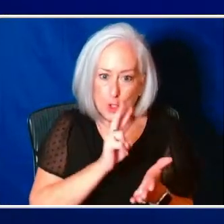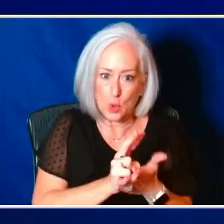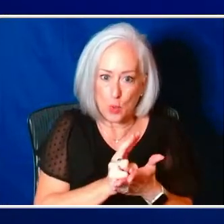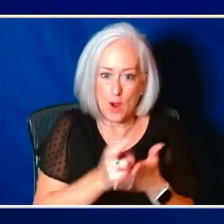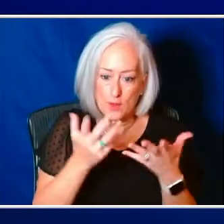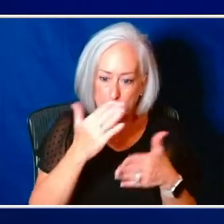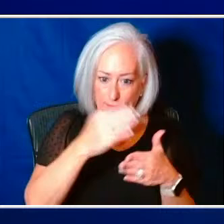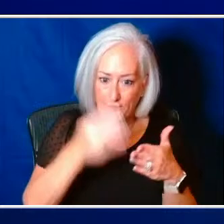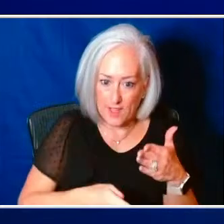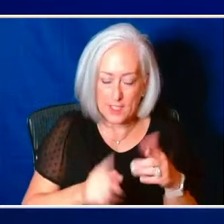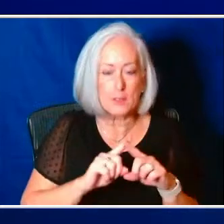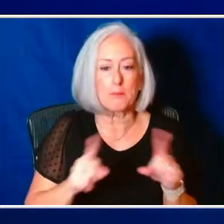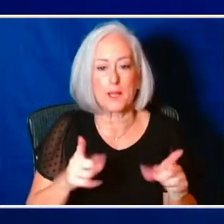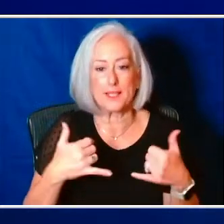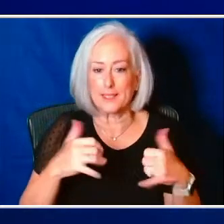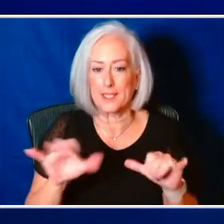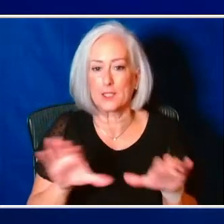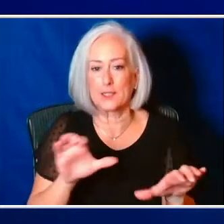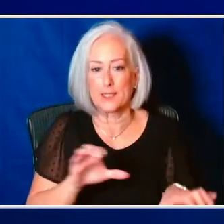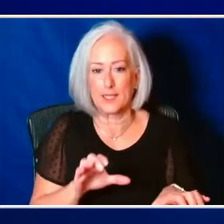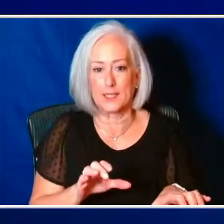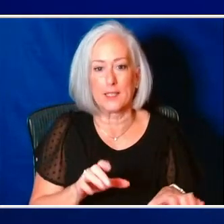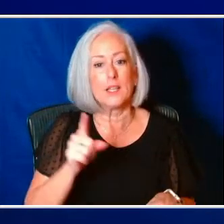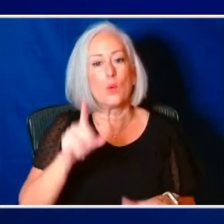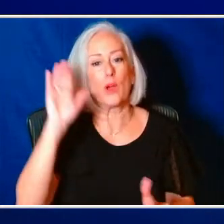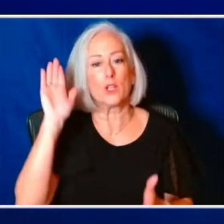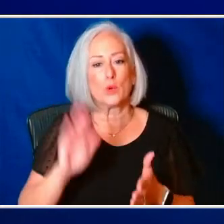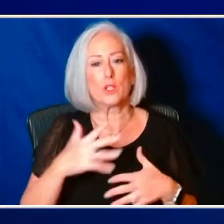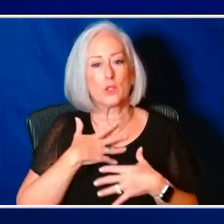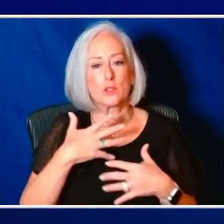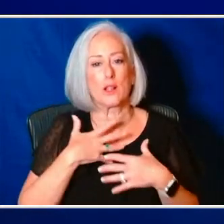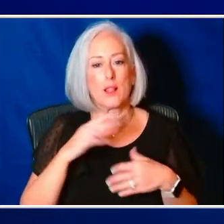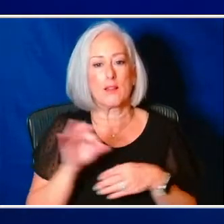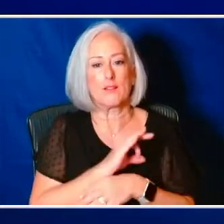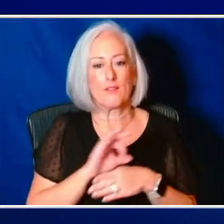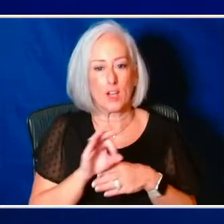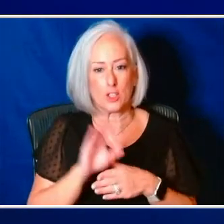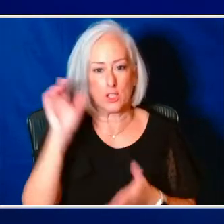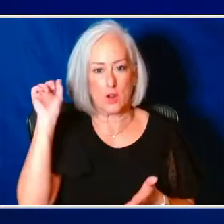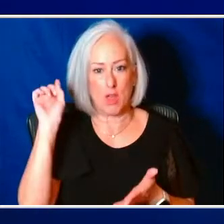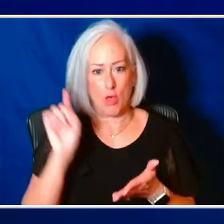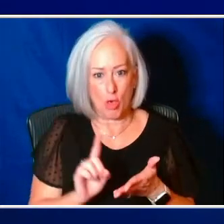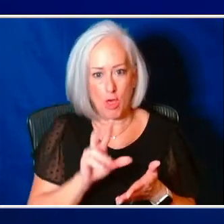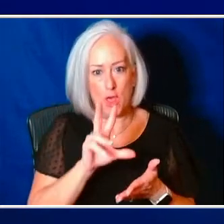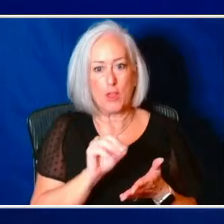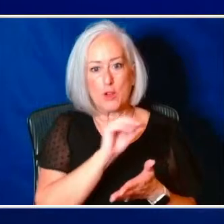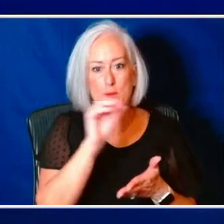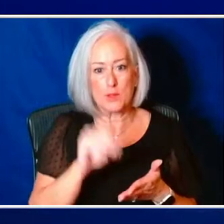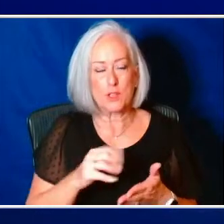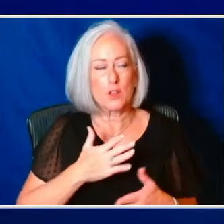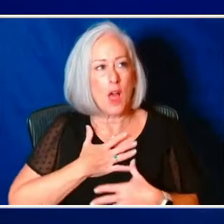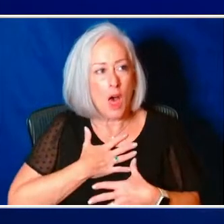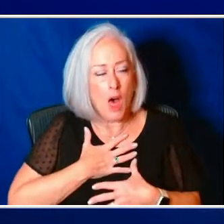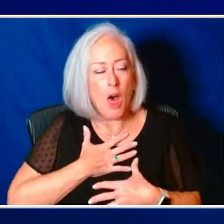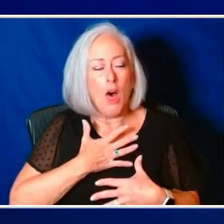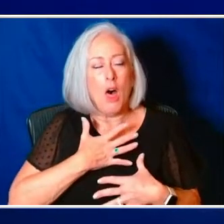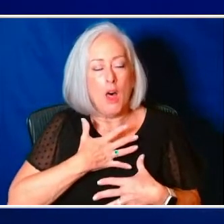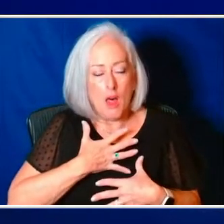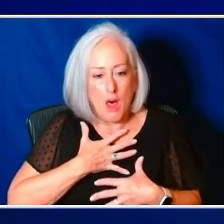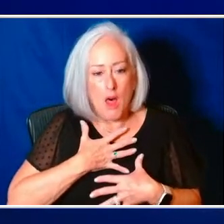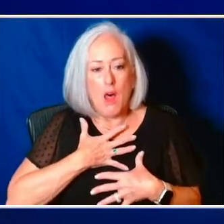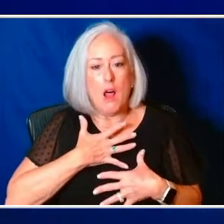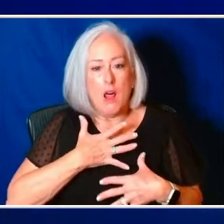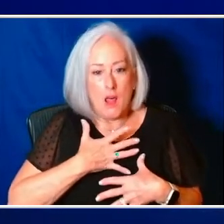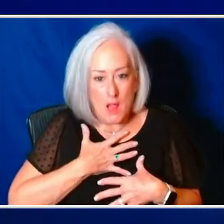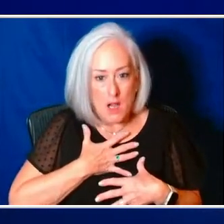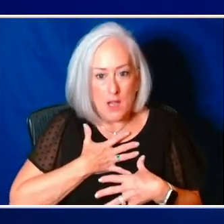and 40%, you're going to feel it. And by the time you hit 30, you're going to be thinking, I can't breathe. And around 2025, we're going to start talking, actually around 30,